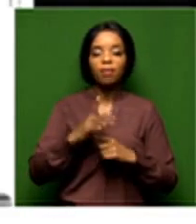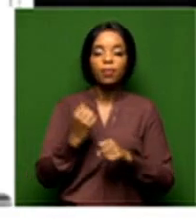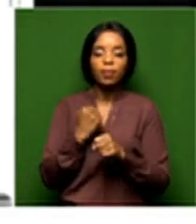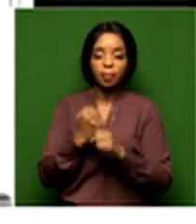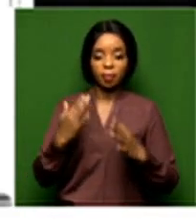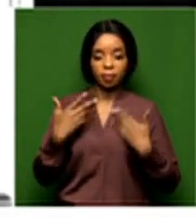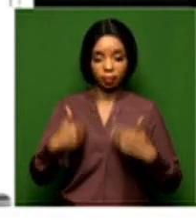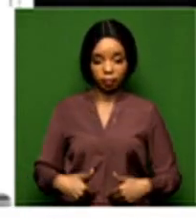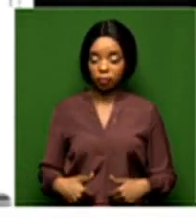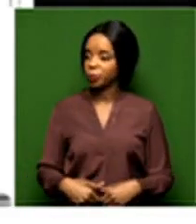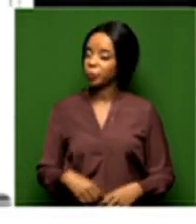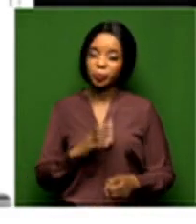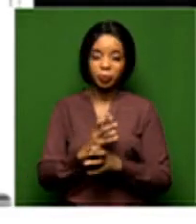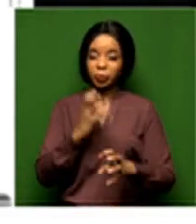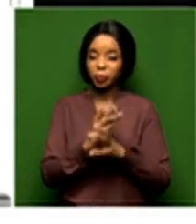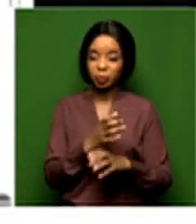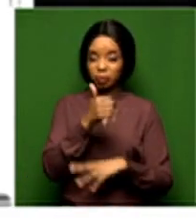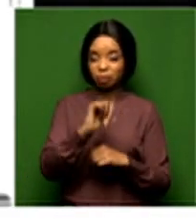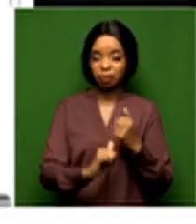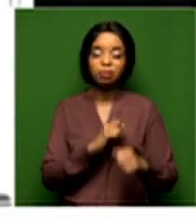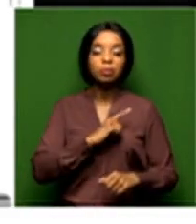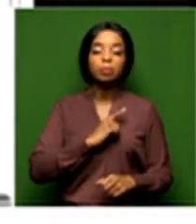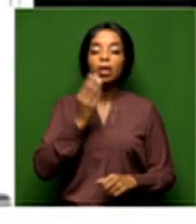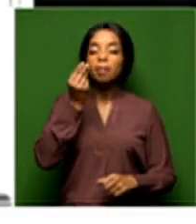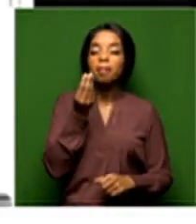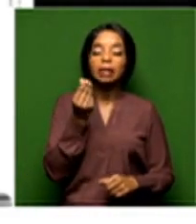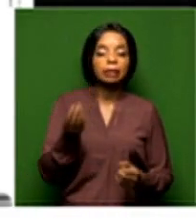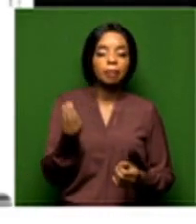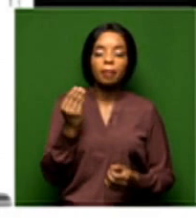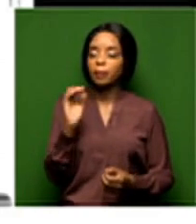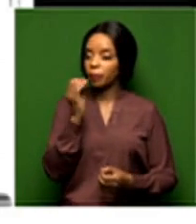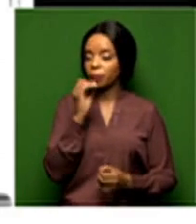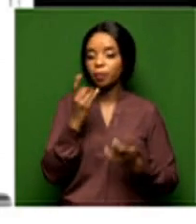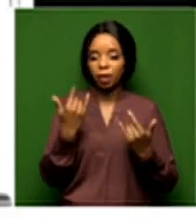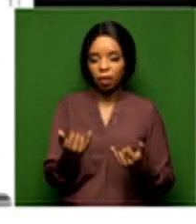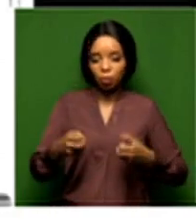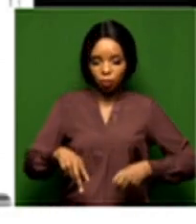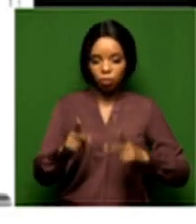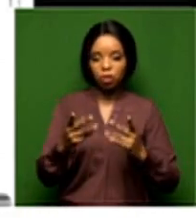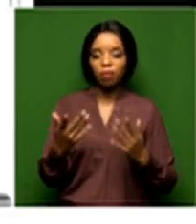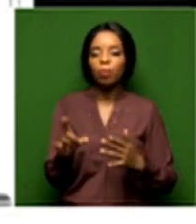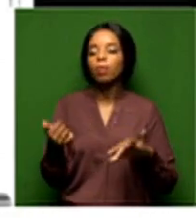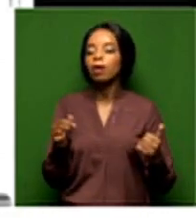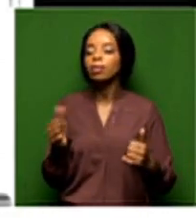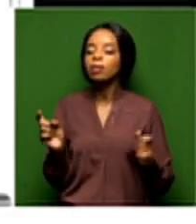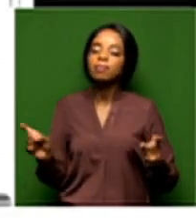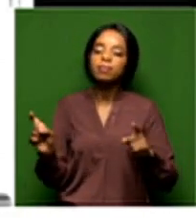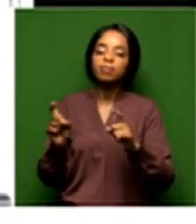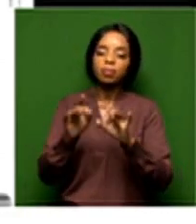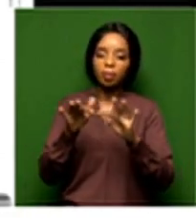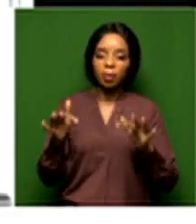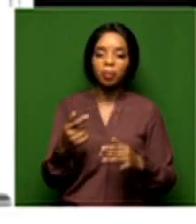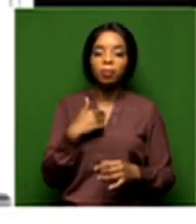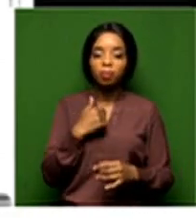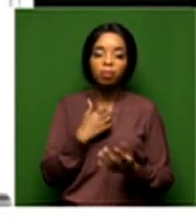difficulty on not having finance, you know. So this is something that's creating opportunity for other SMMEs, and this is definitely something I